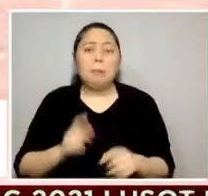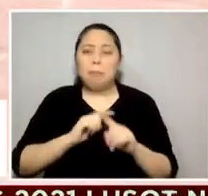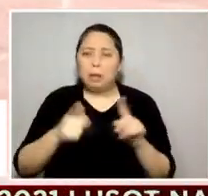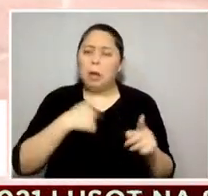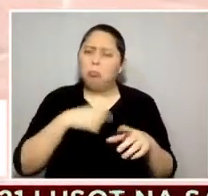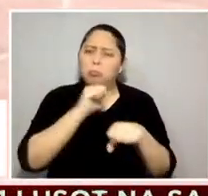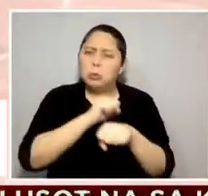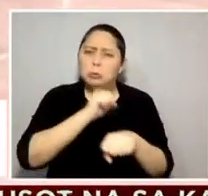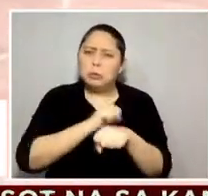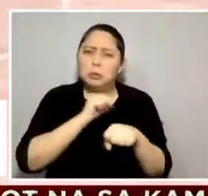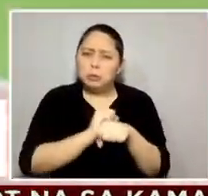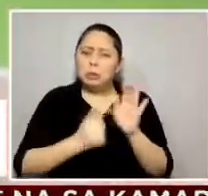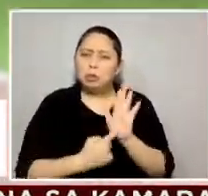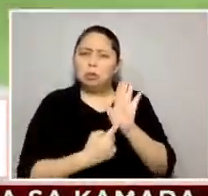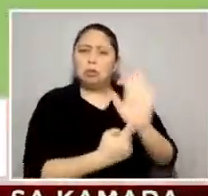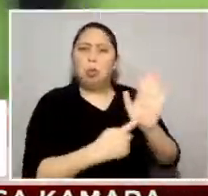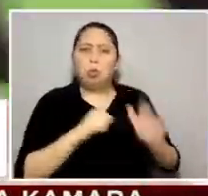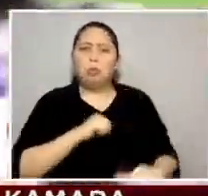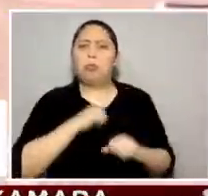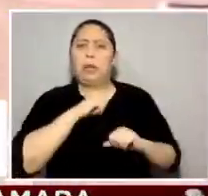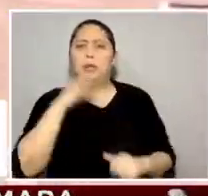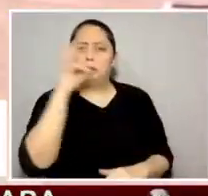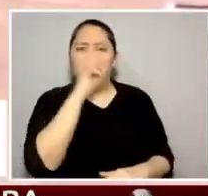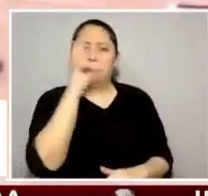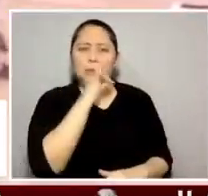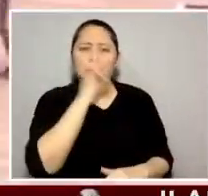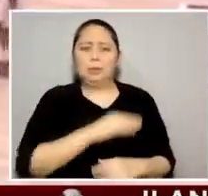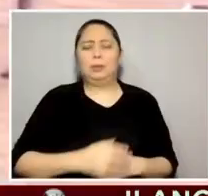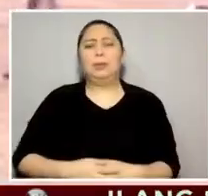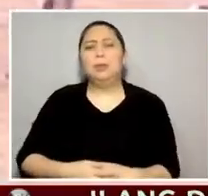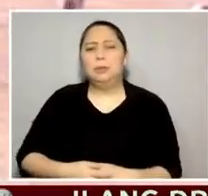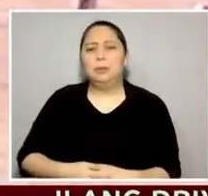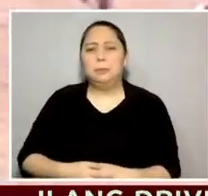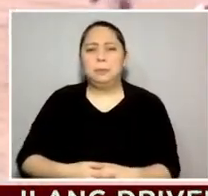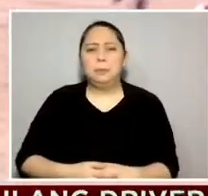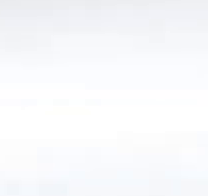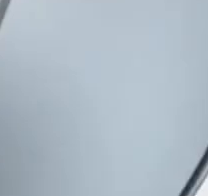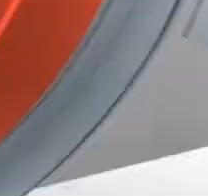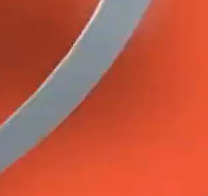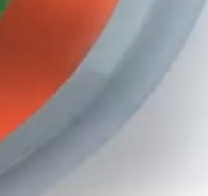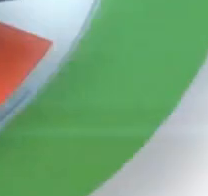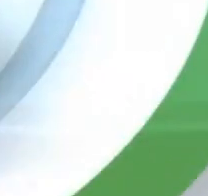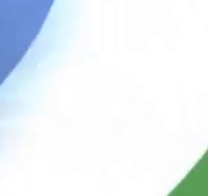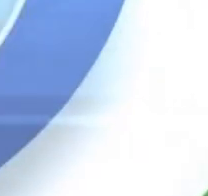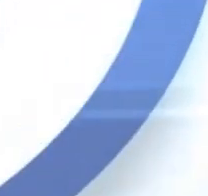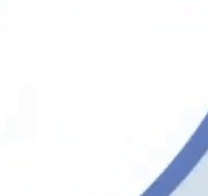sa Japan Pro Basketball League. Diane Castillejo, ABS-CBN News.